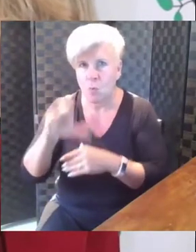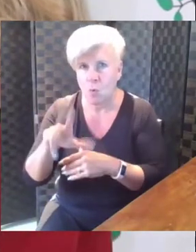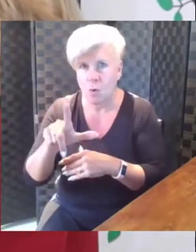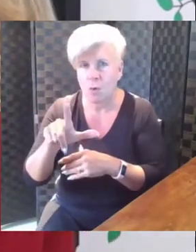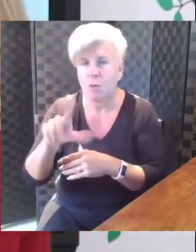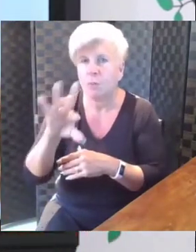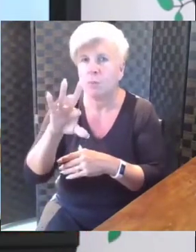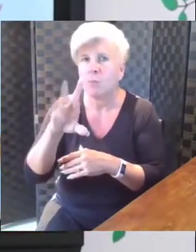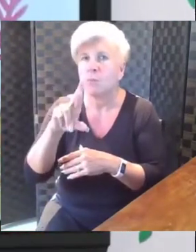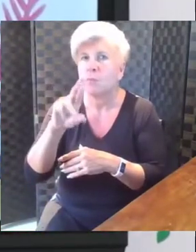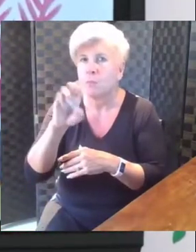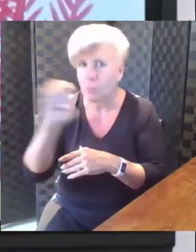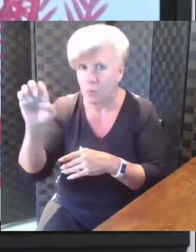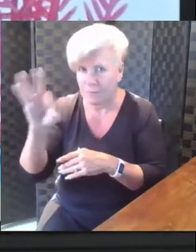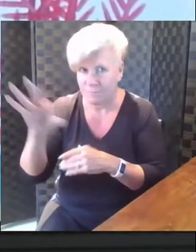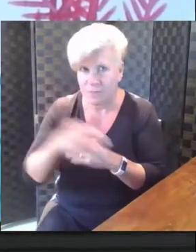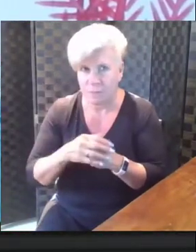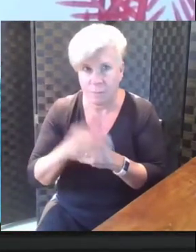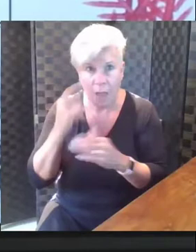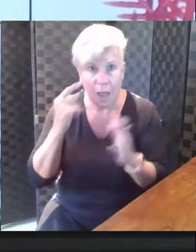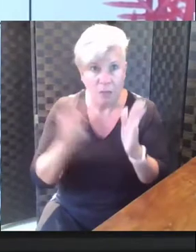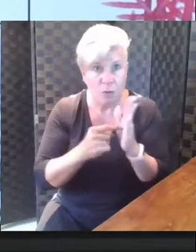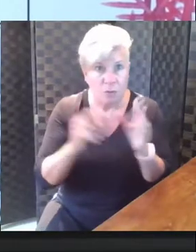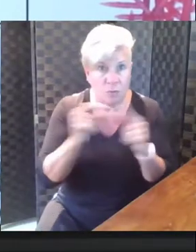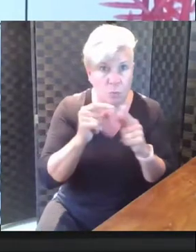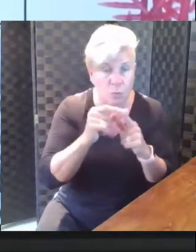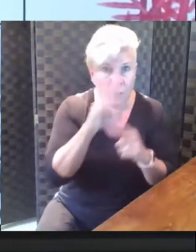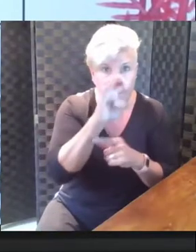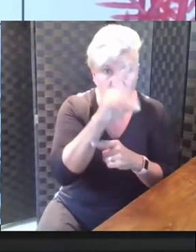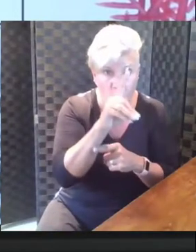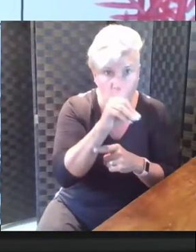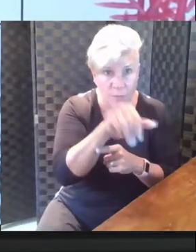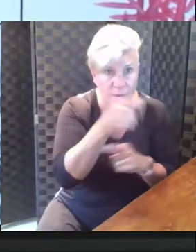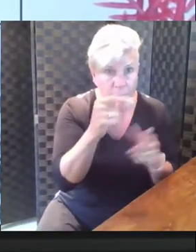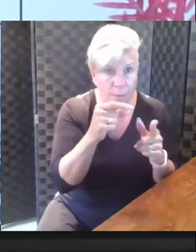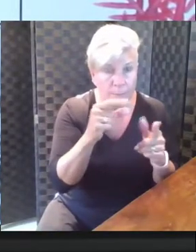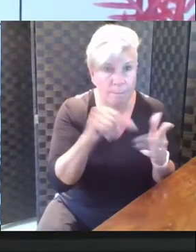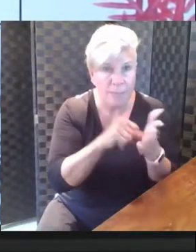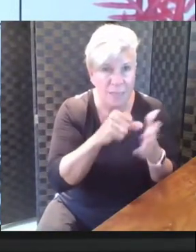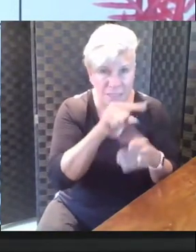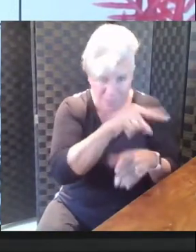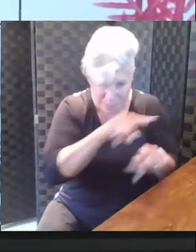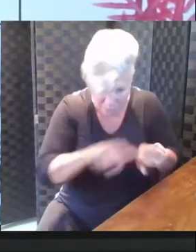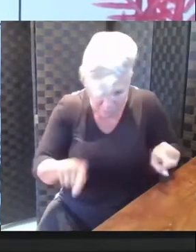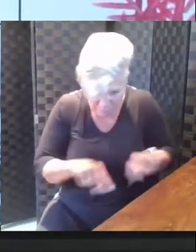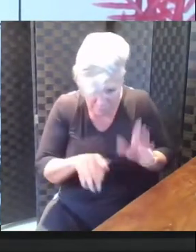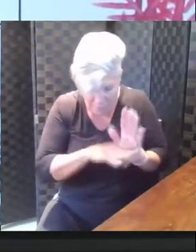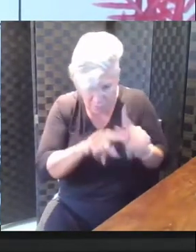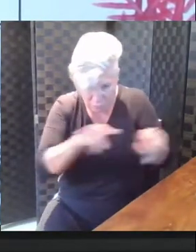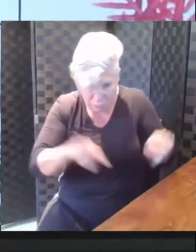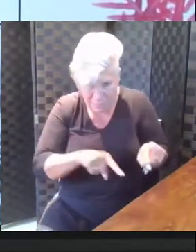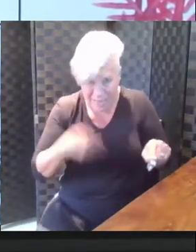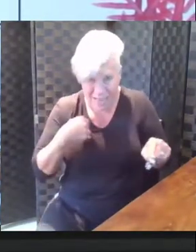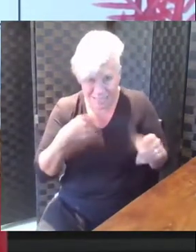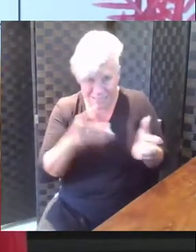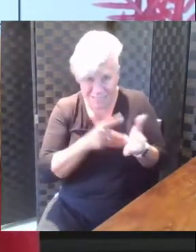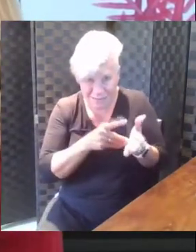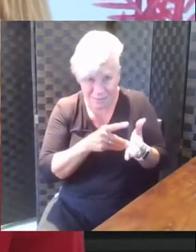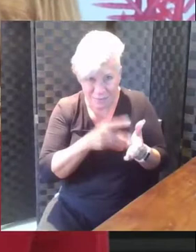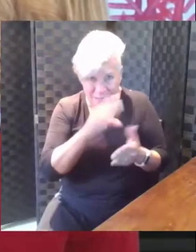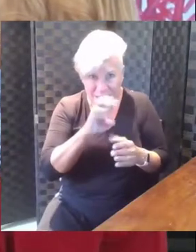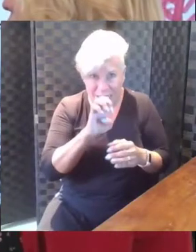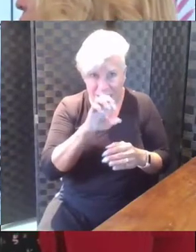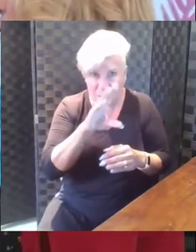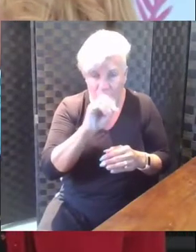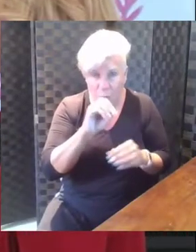reef. I also notice that the words that were in bold on the other page, they're down here with a definition. Ecosystem,